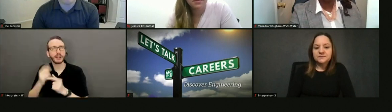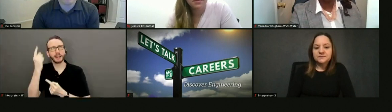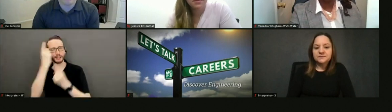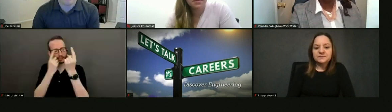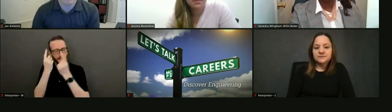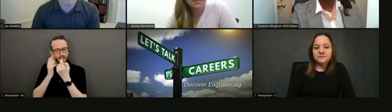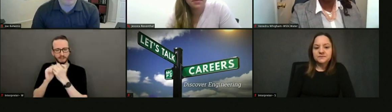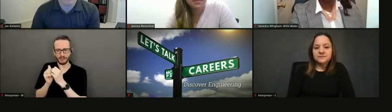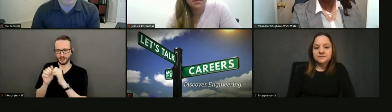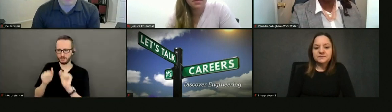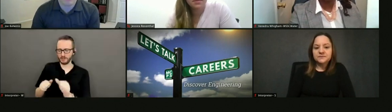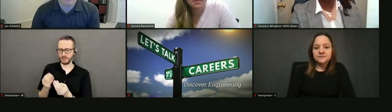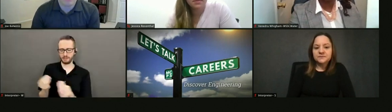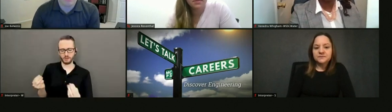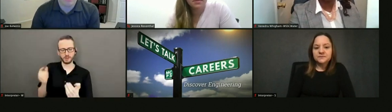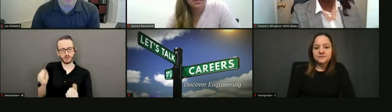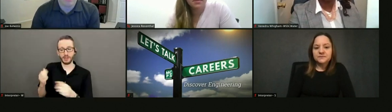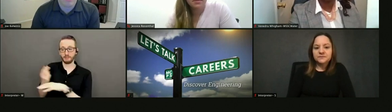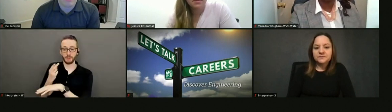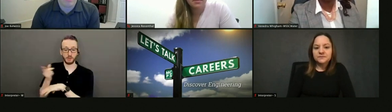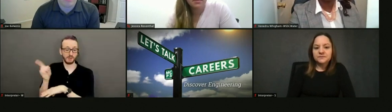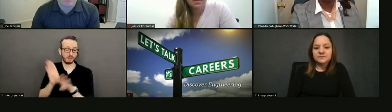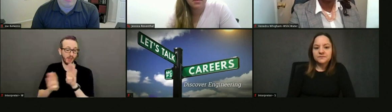make materials with biology.